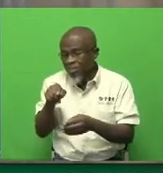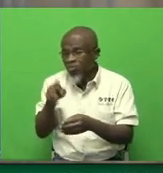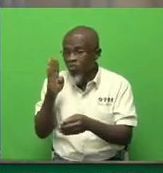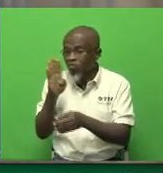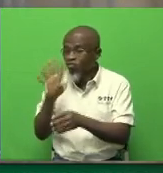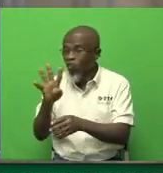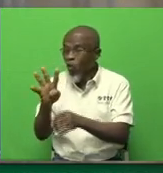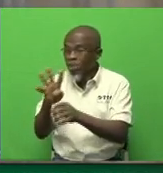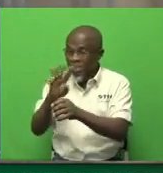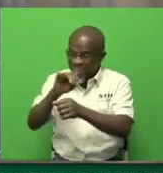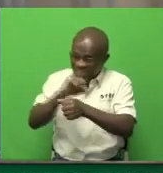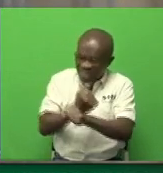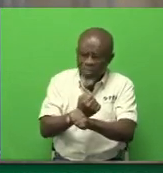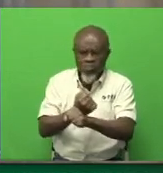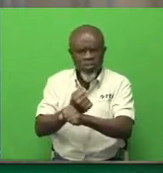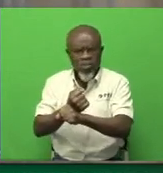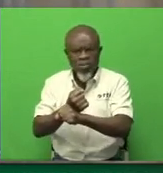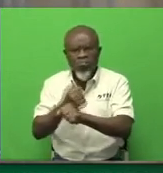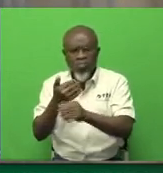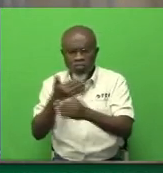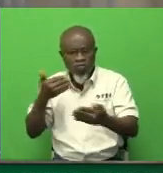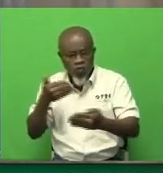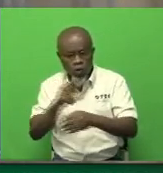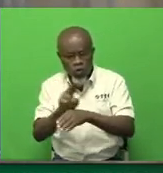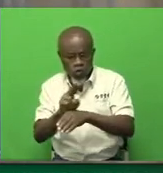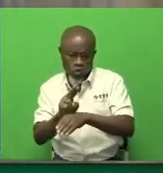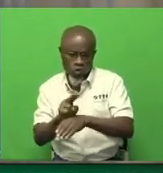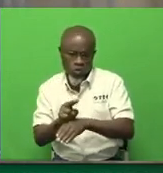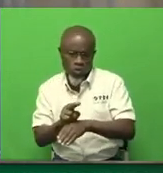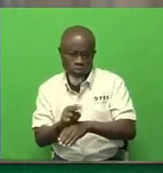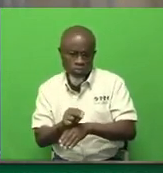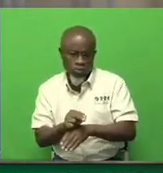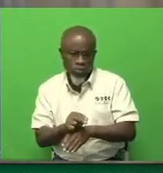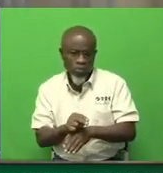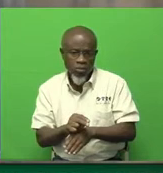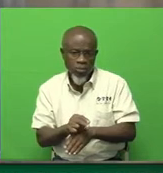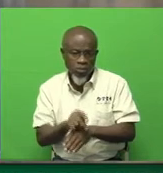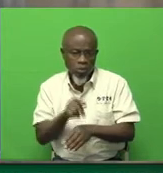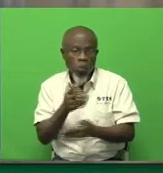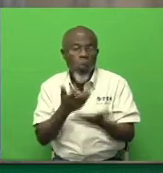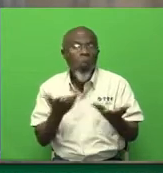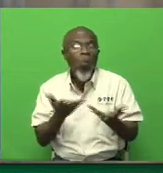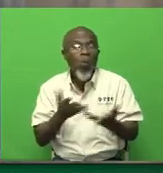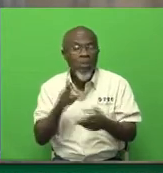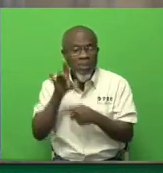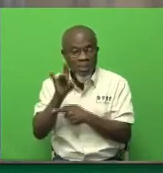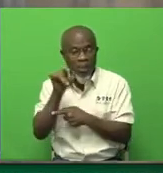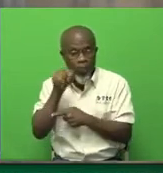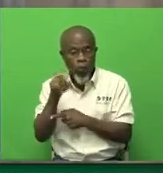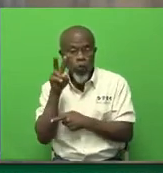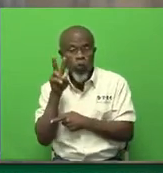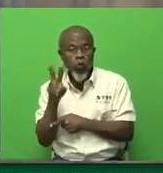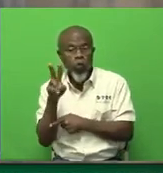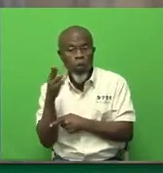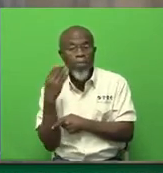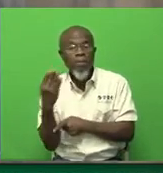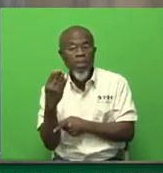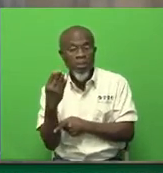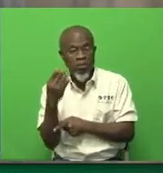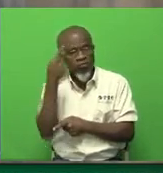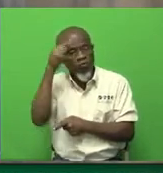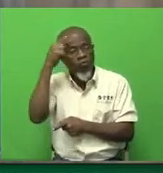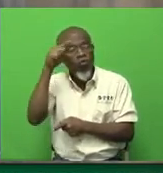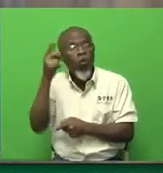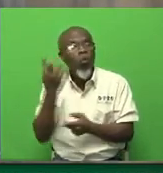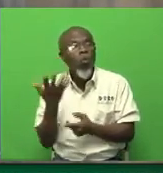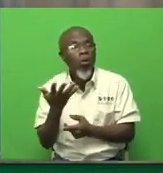value of the deficit that you will be borrowing to finance what is this 8.2 billion projected or what is it for